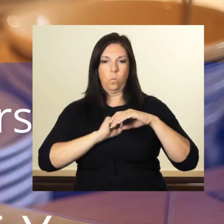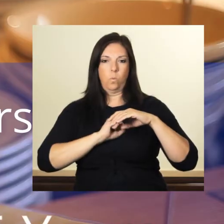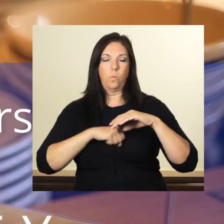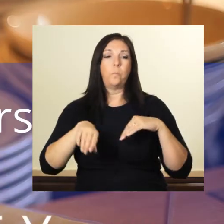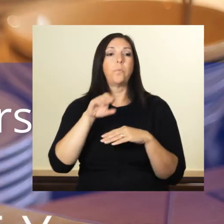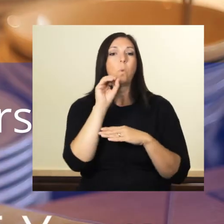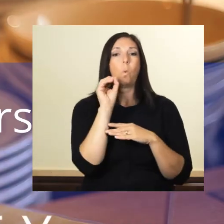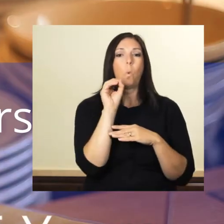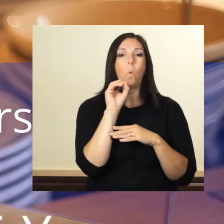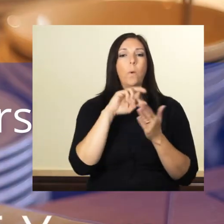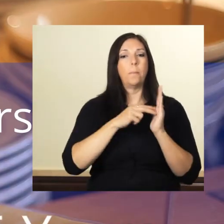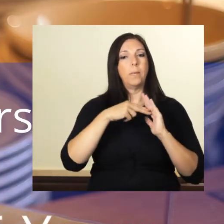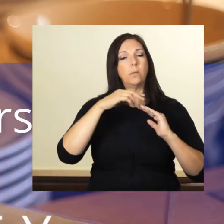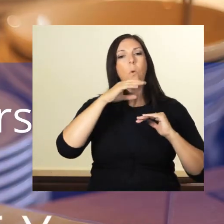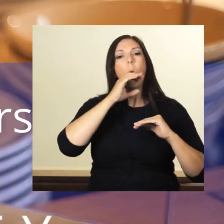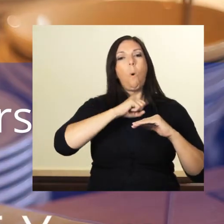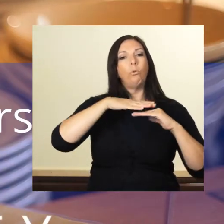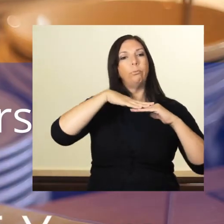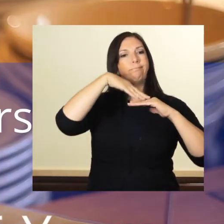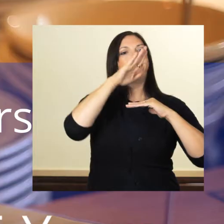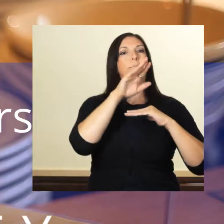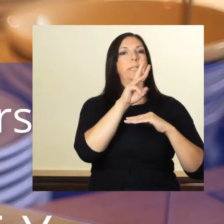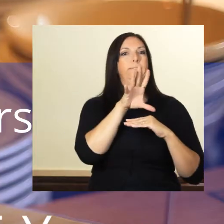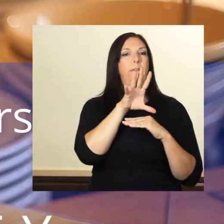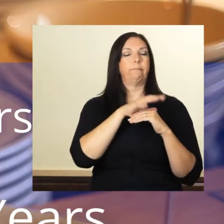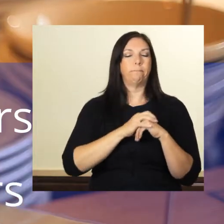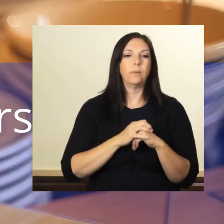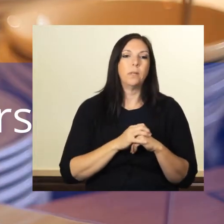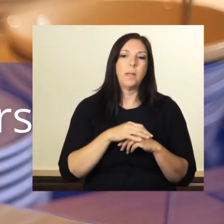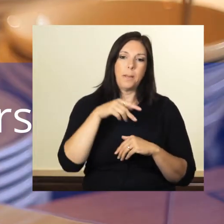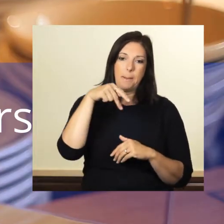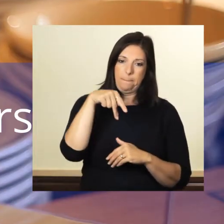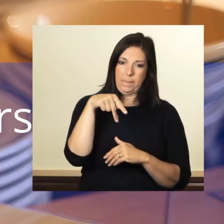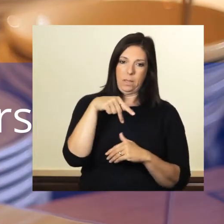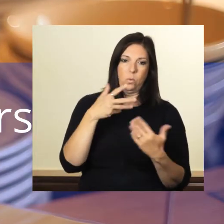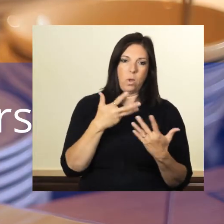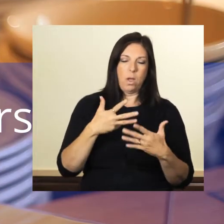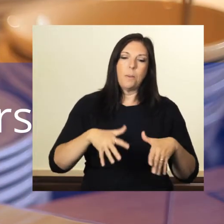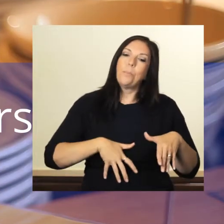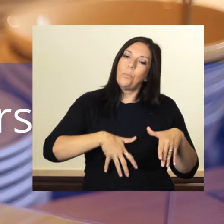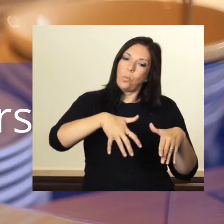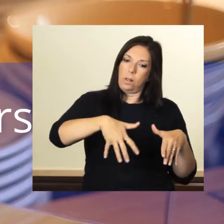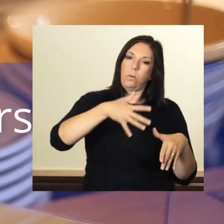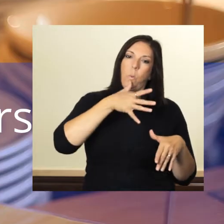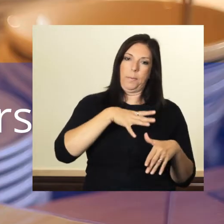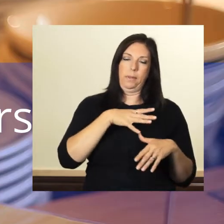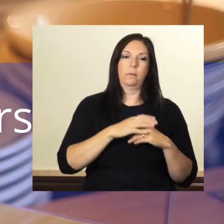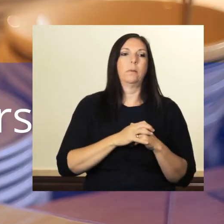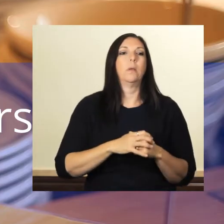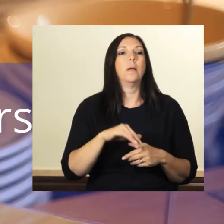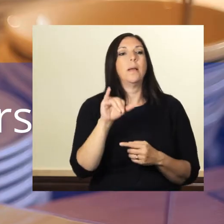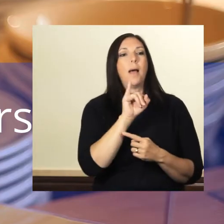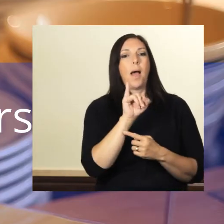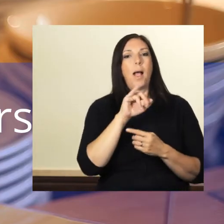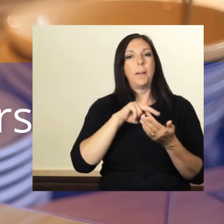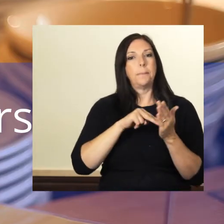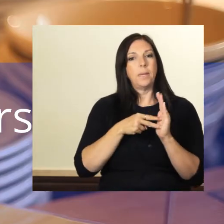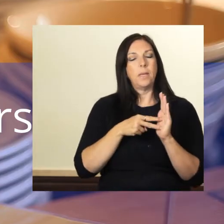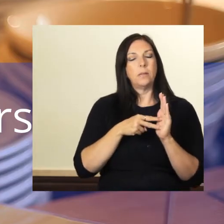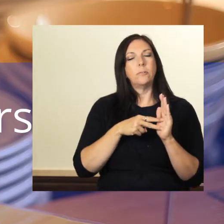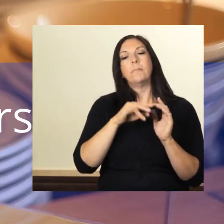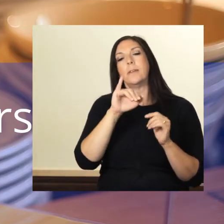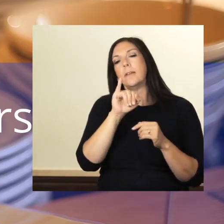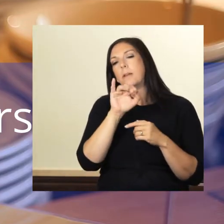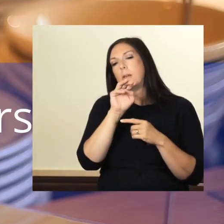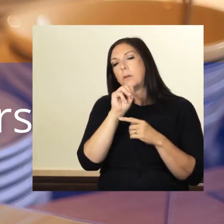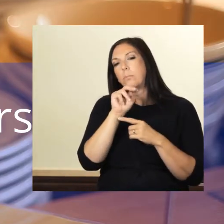o is for older than 65 years of age p is for pregnant women and i stands